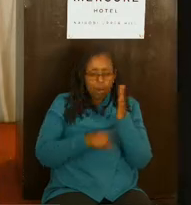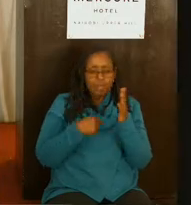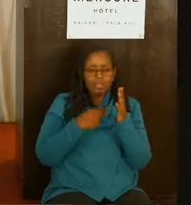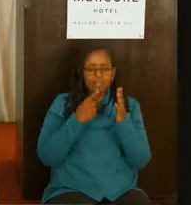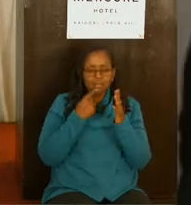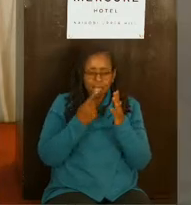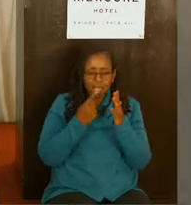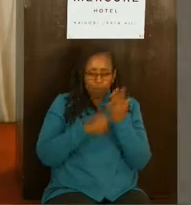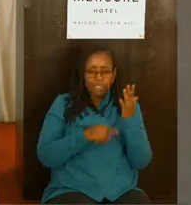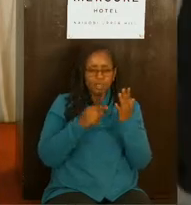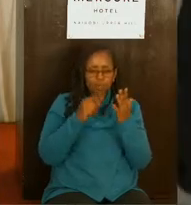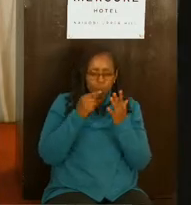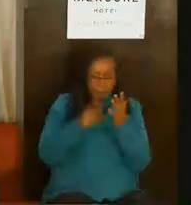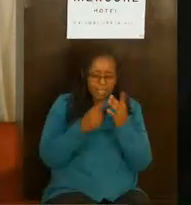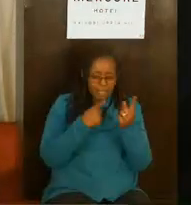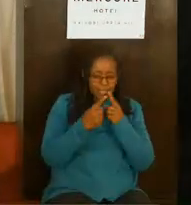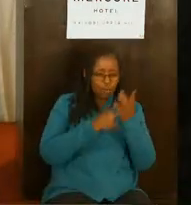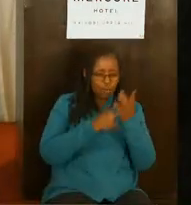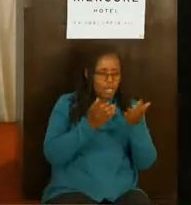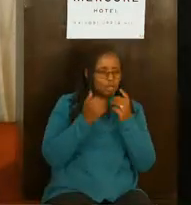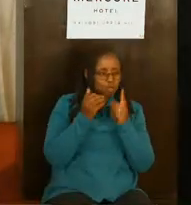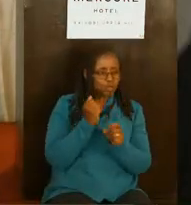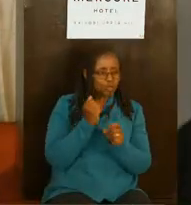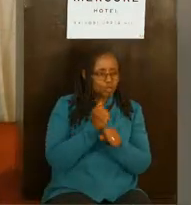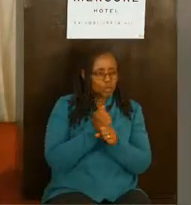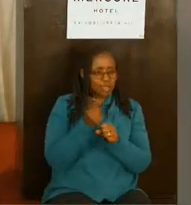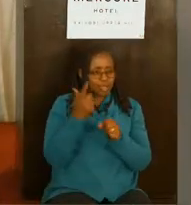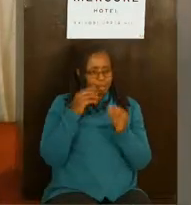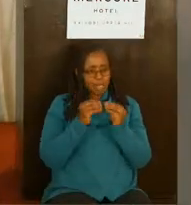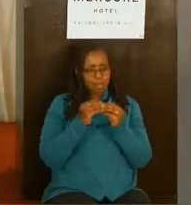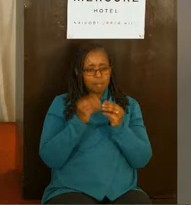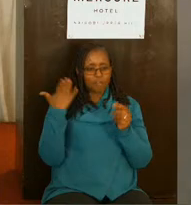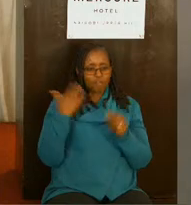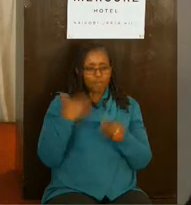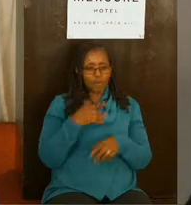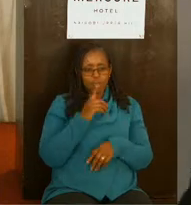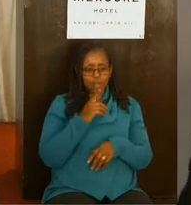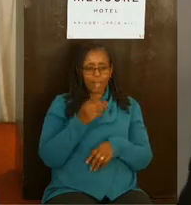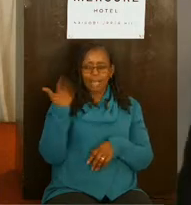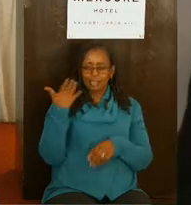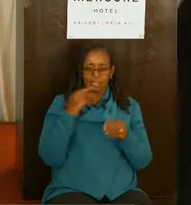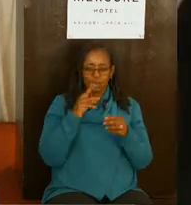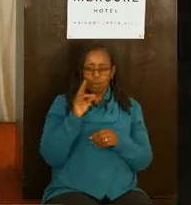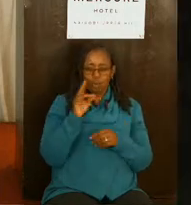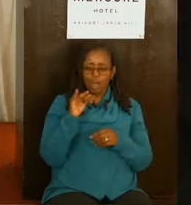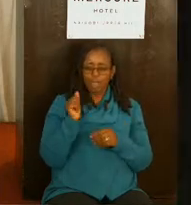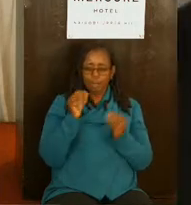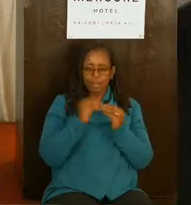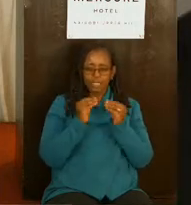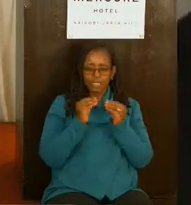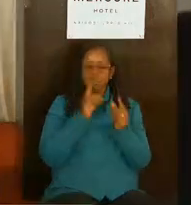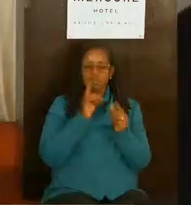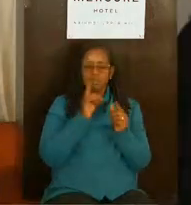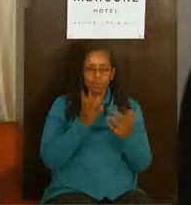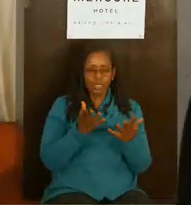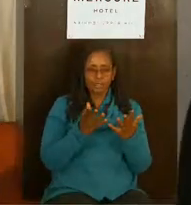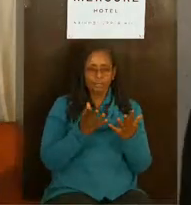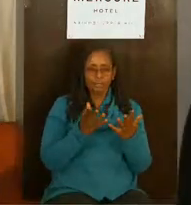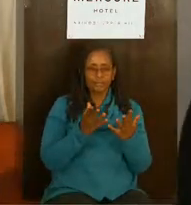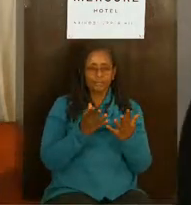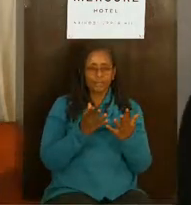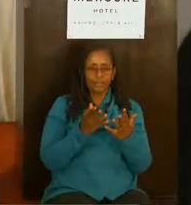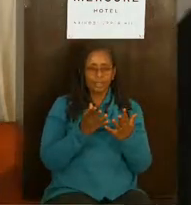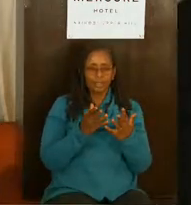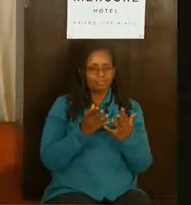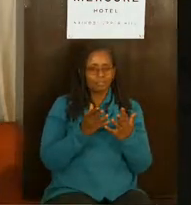secondly when I preach and I think I said it at the meeting we had at the last urahia meeting I said for a preacher it's actually